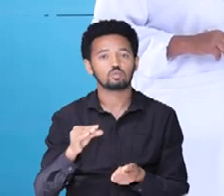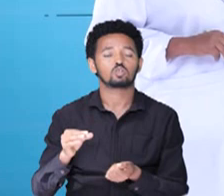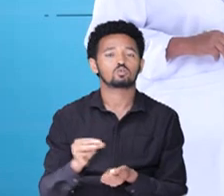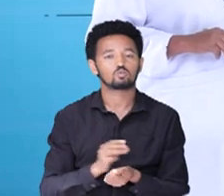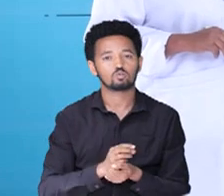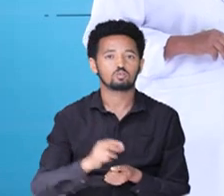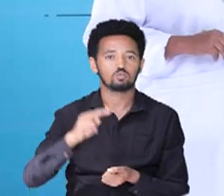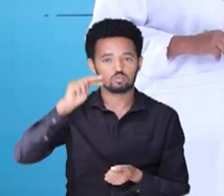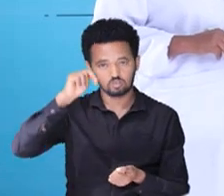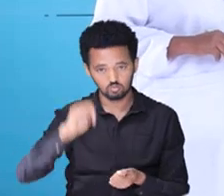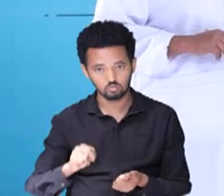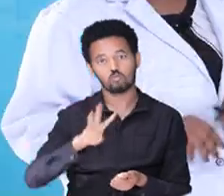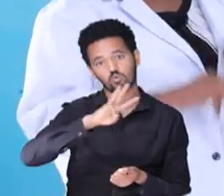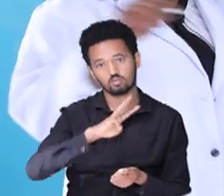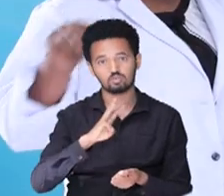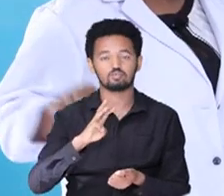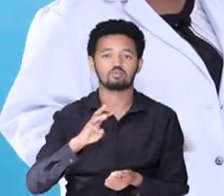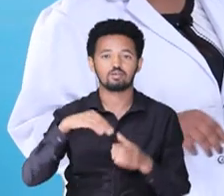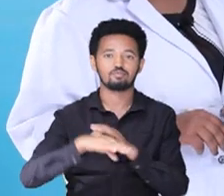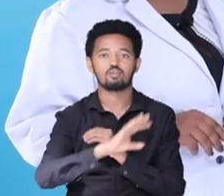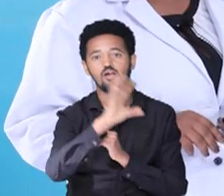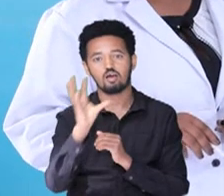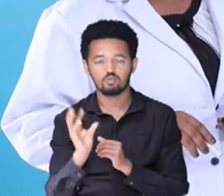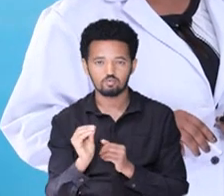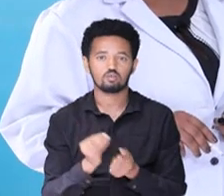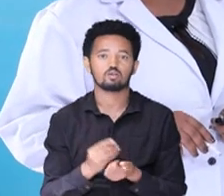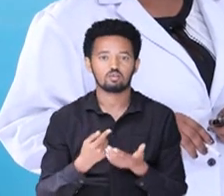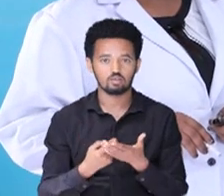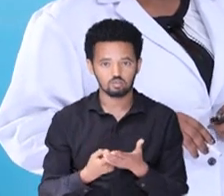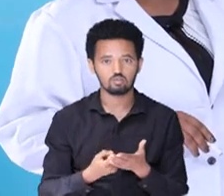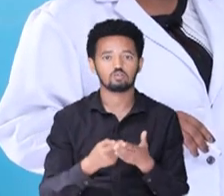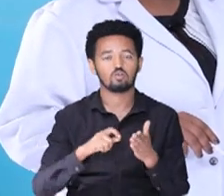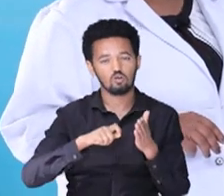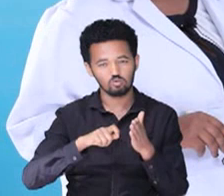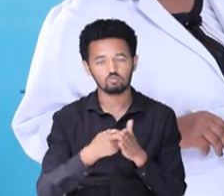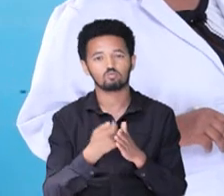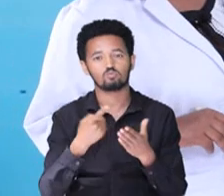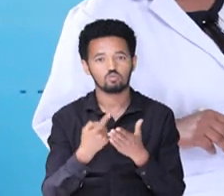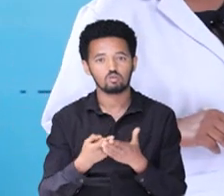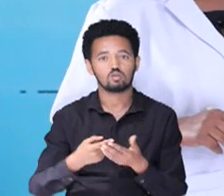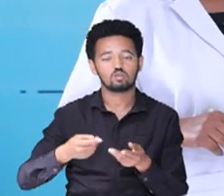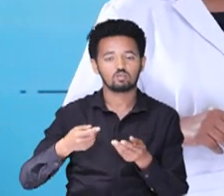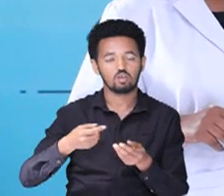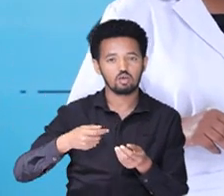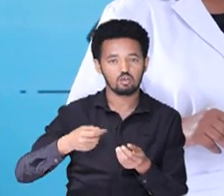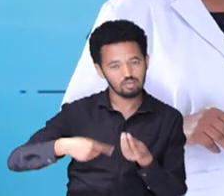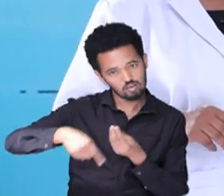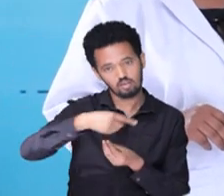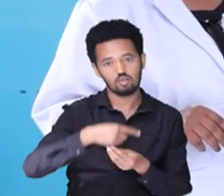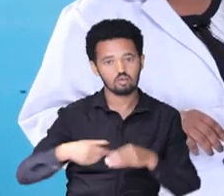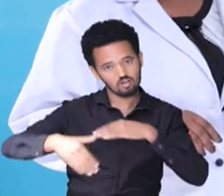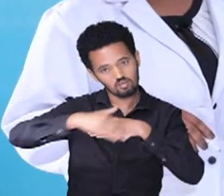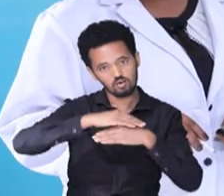and southern extent of Africa. It is found close to the equator. The area covered by